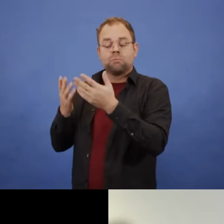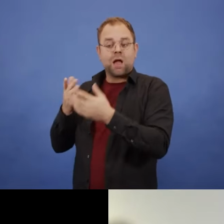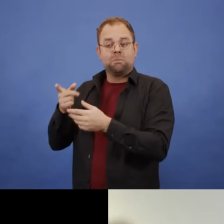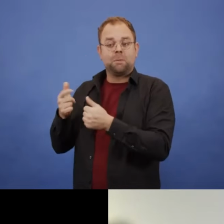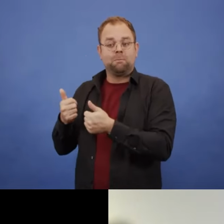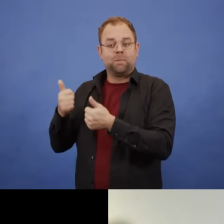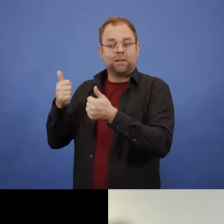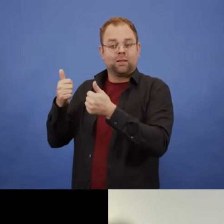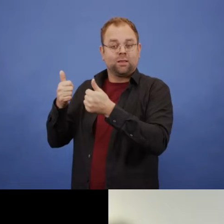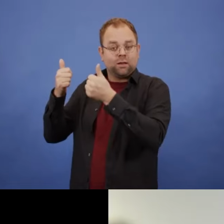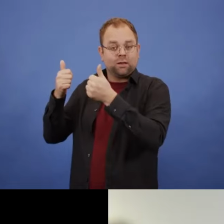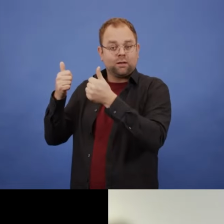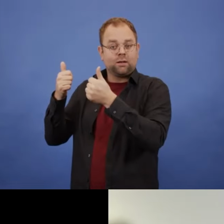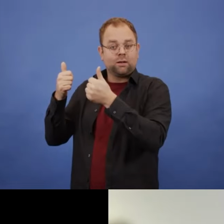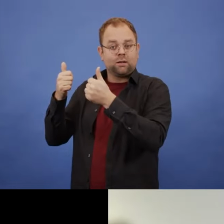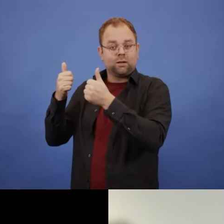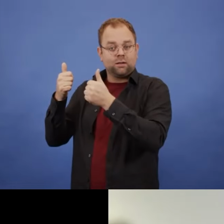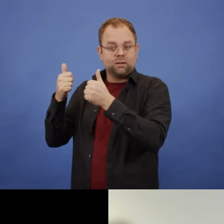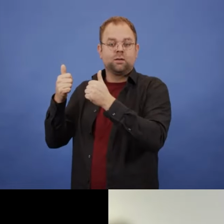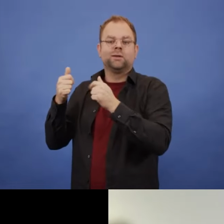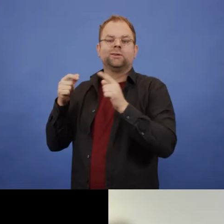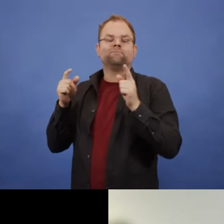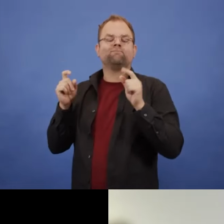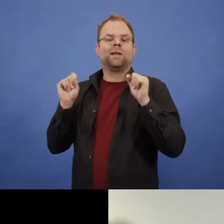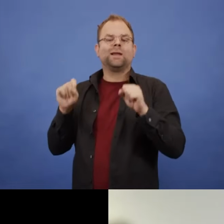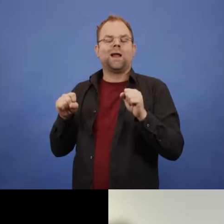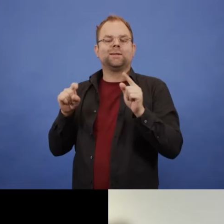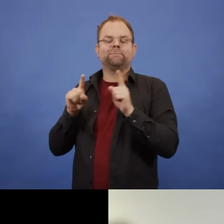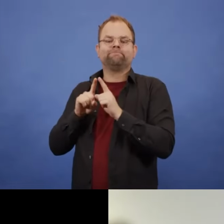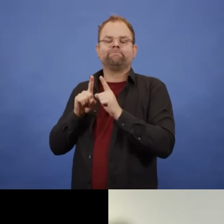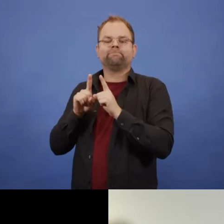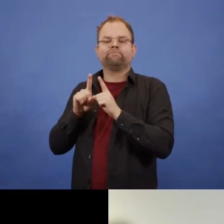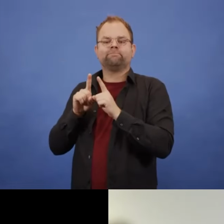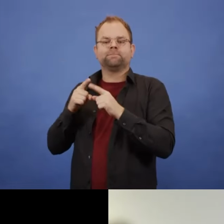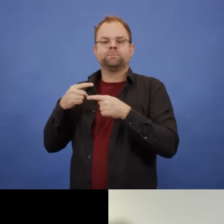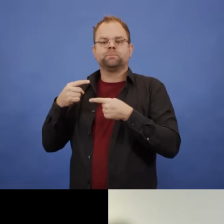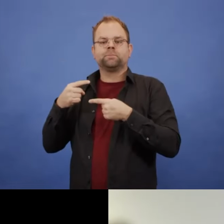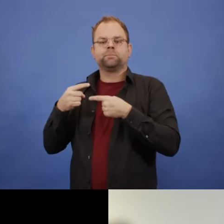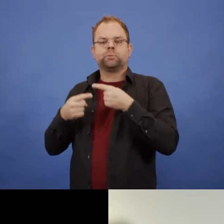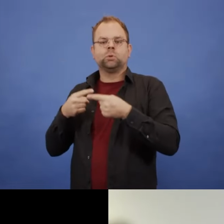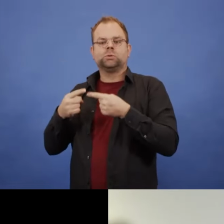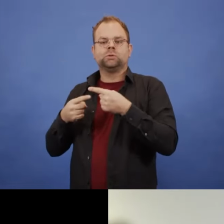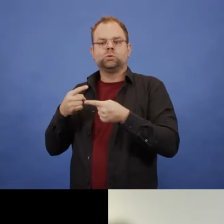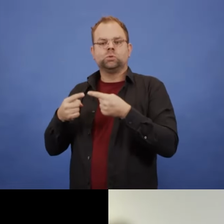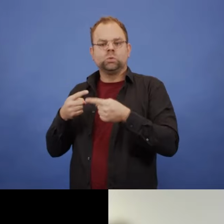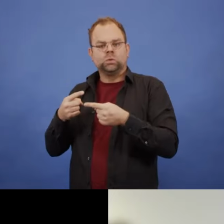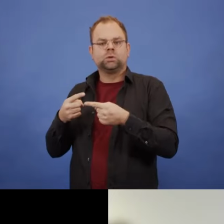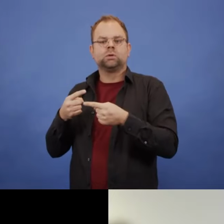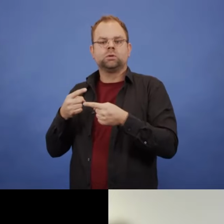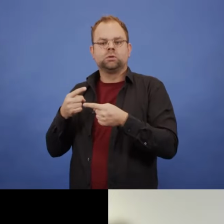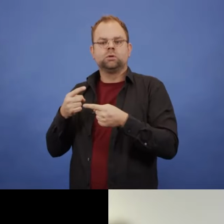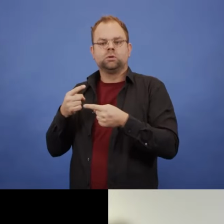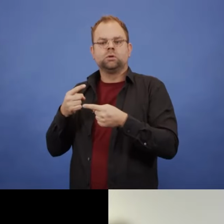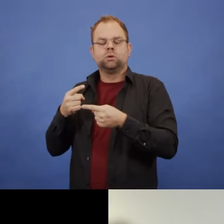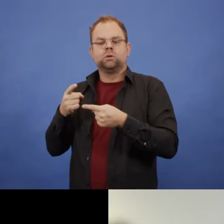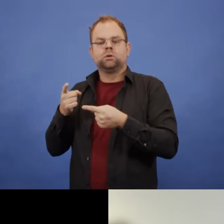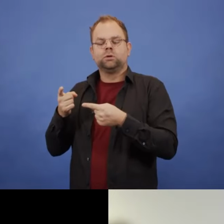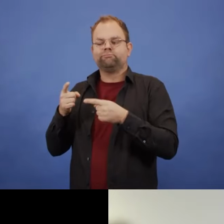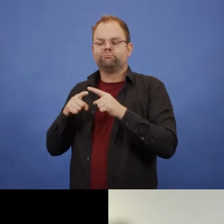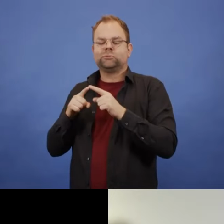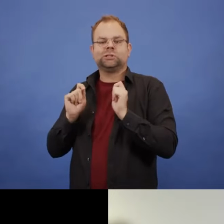meaning we would consider that they don't need international protection anymore. so their refugee status might